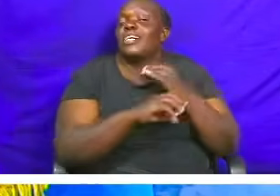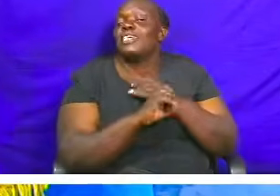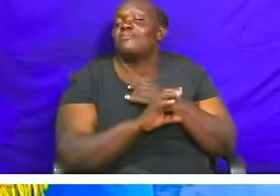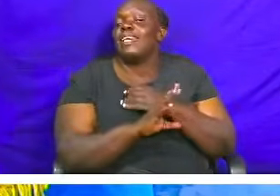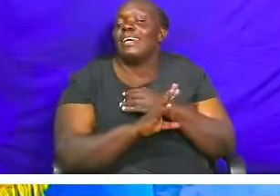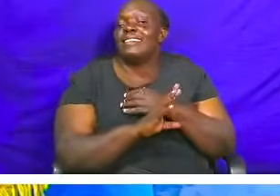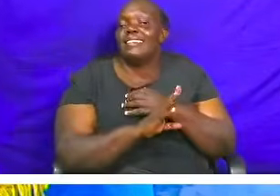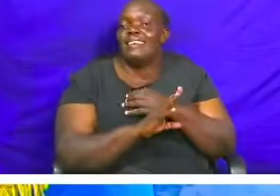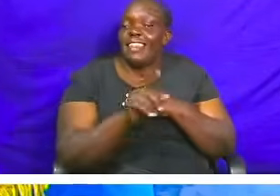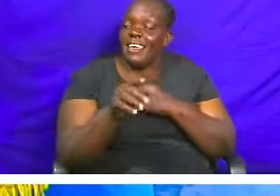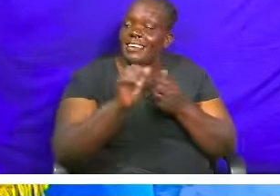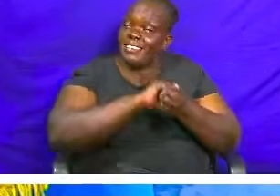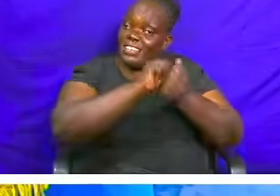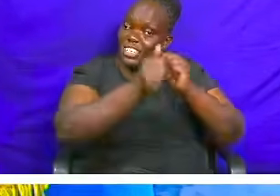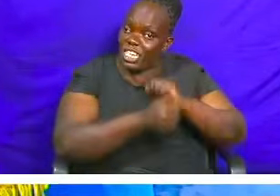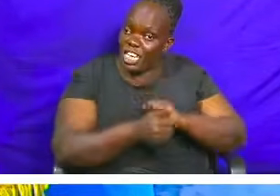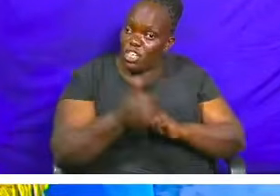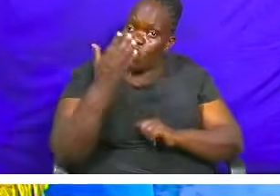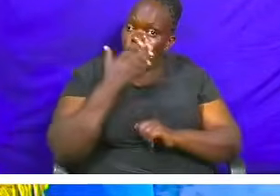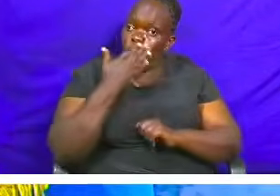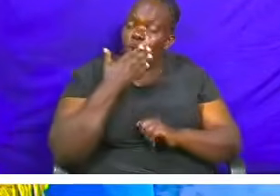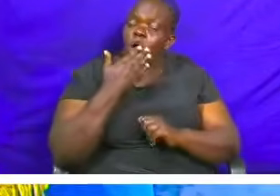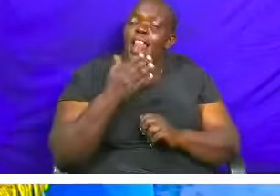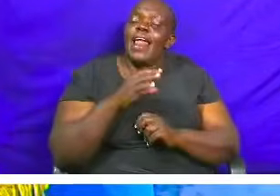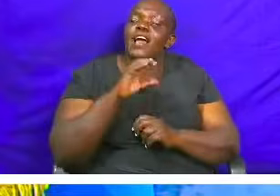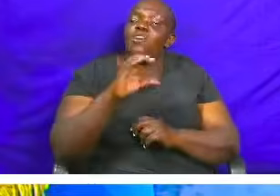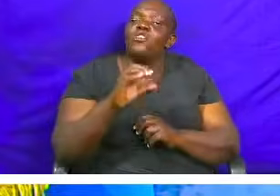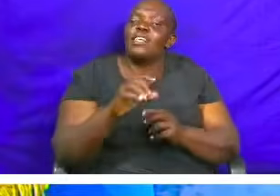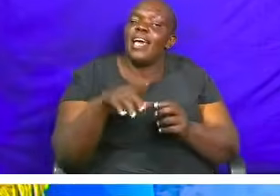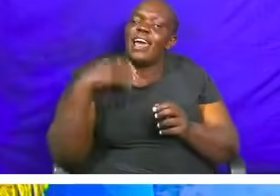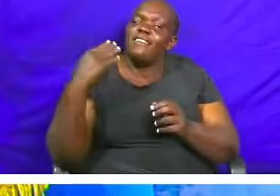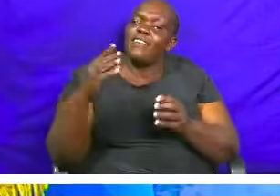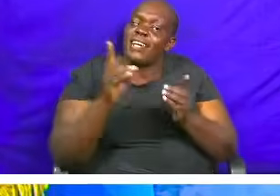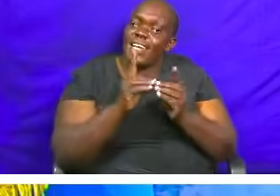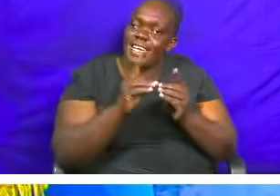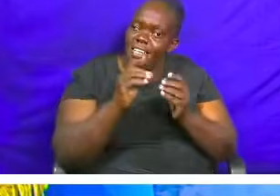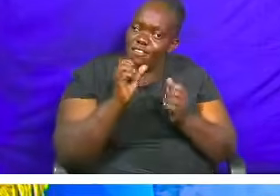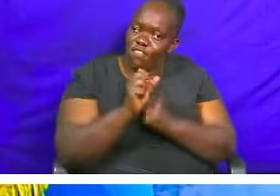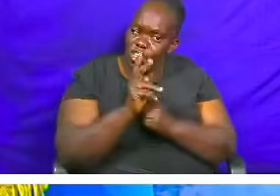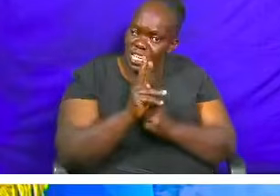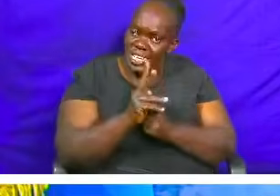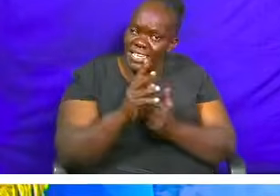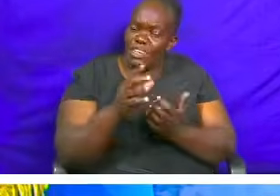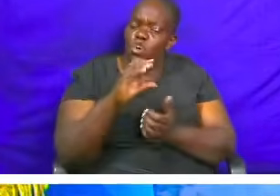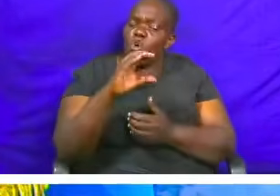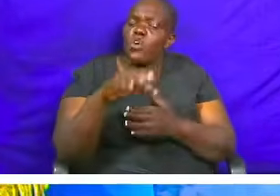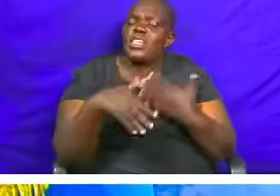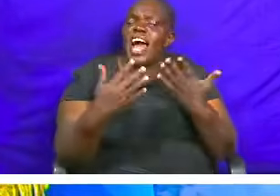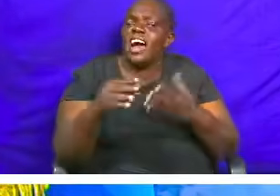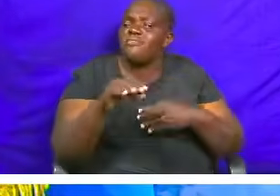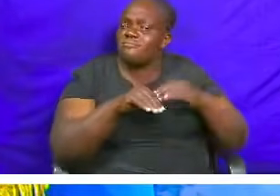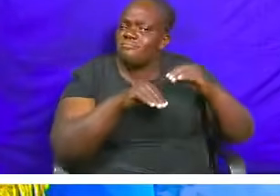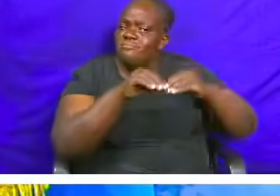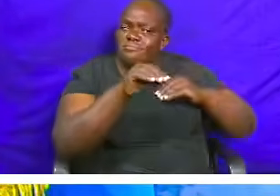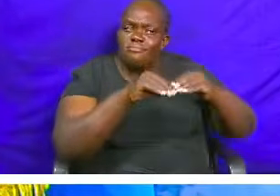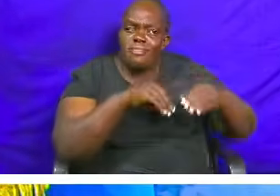this change in oil prices? Of course, we know every 14th, you've got to tell us how do you do the pricing, and how do you explain the